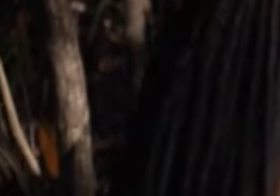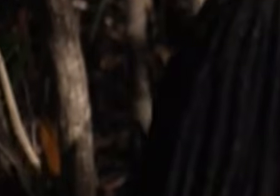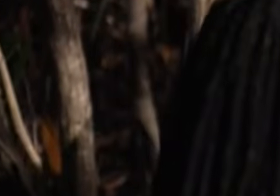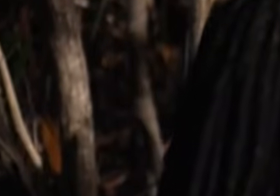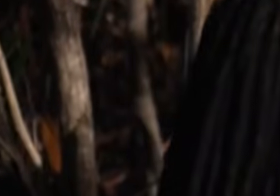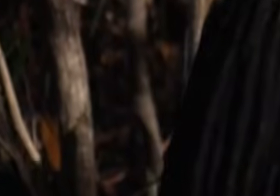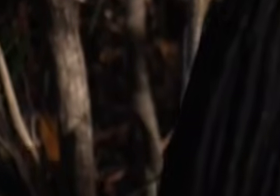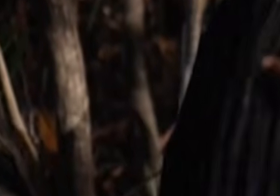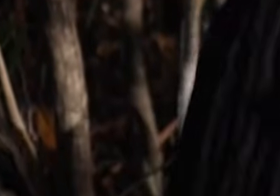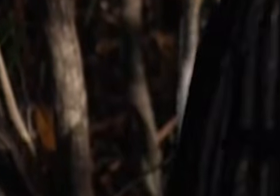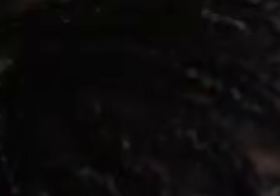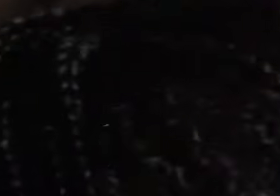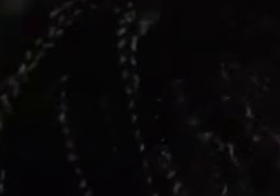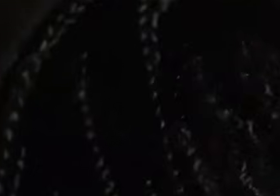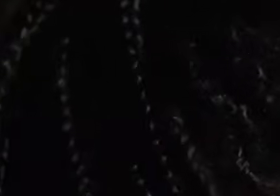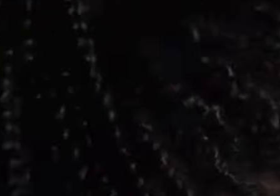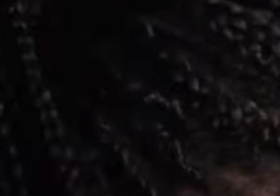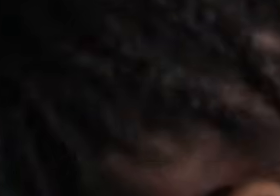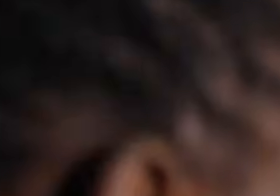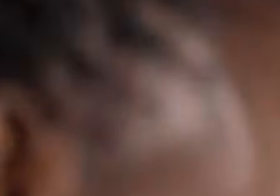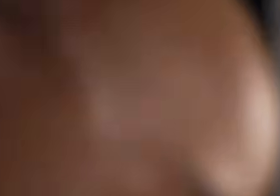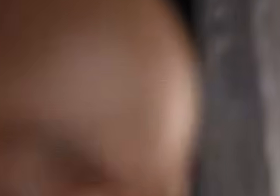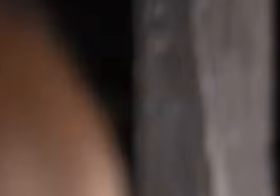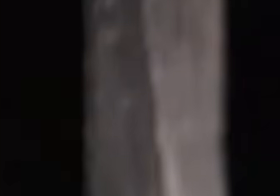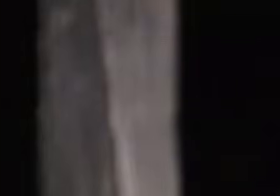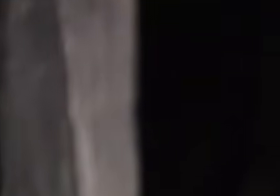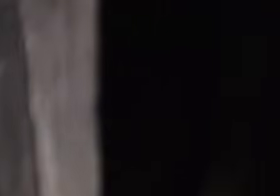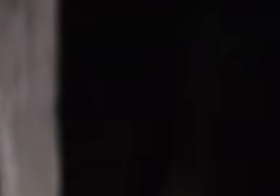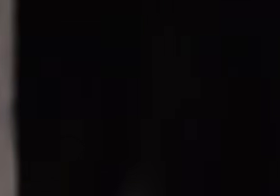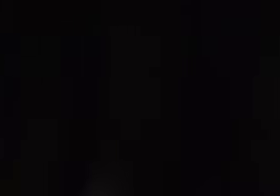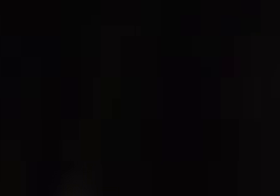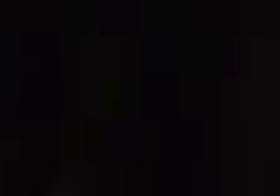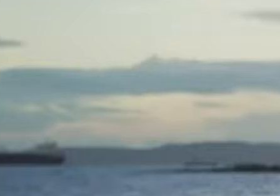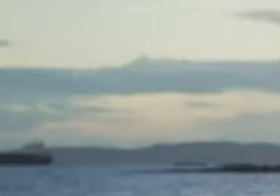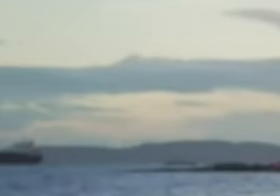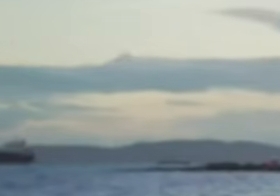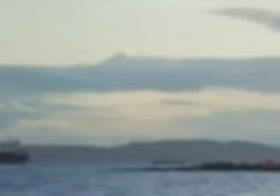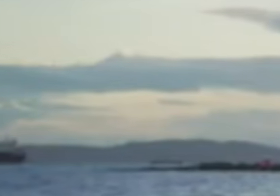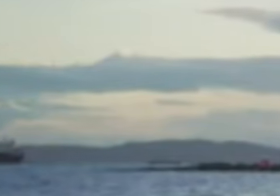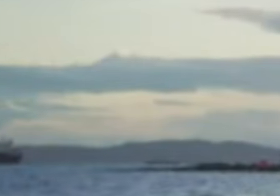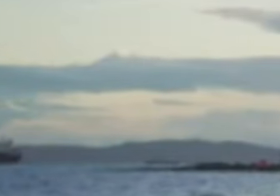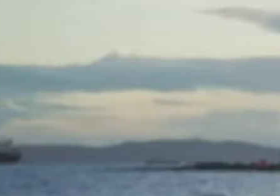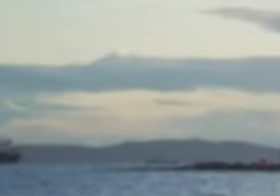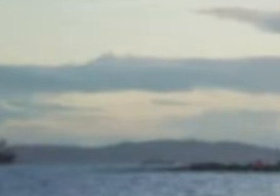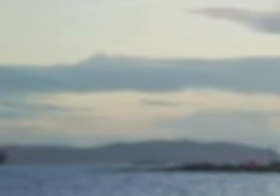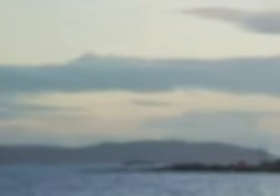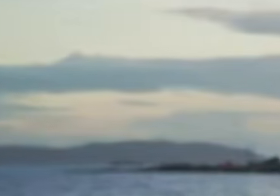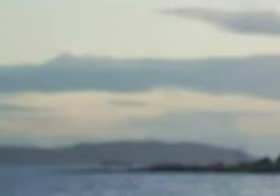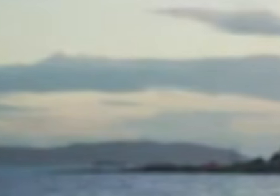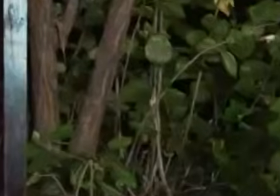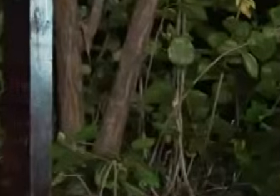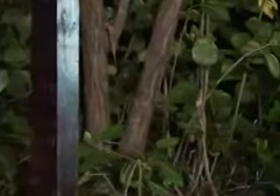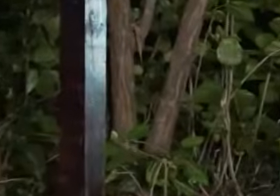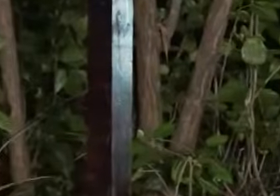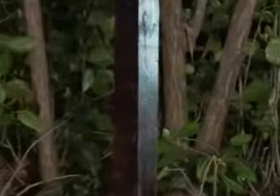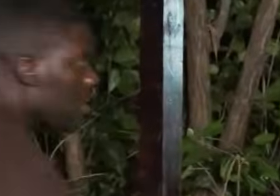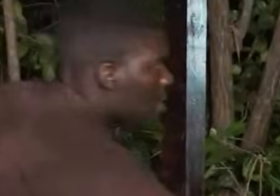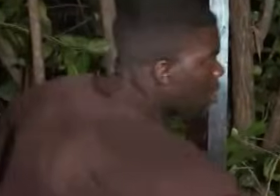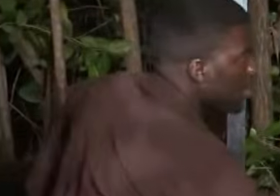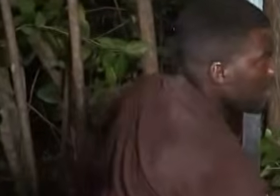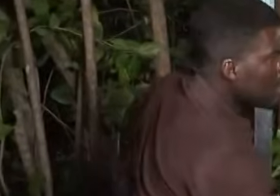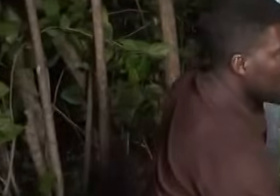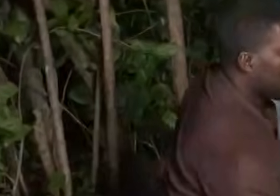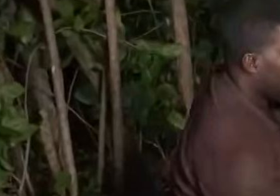see 9 milk, but him love her so much instead with her still. Him decide to come home early one